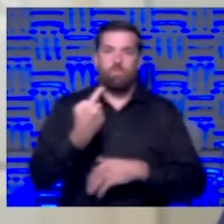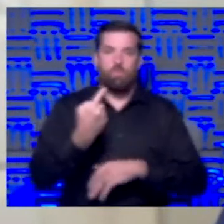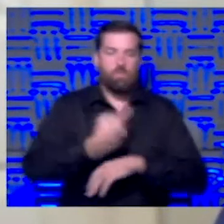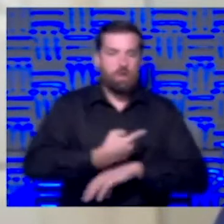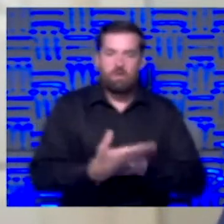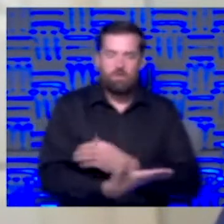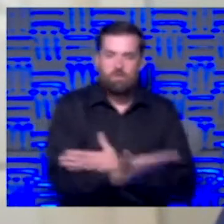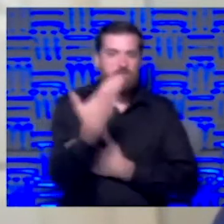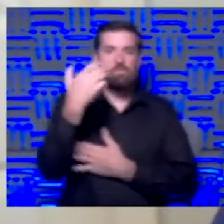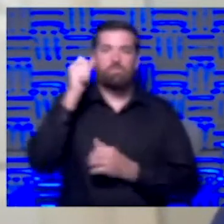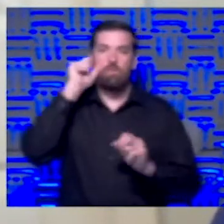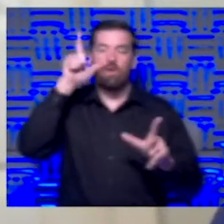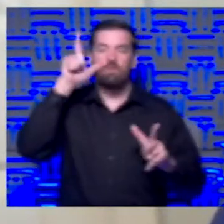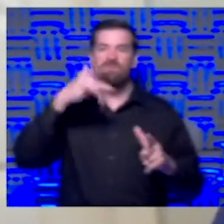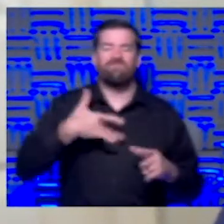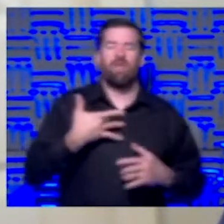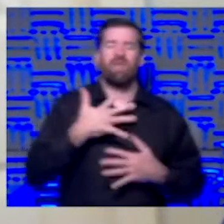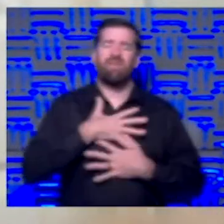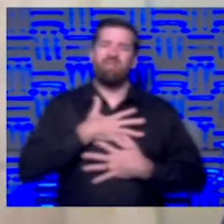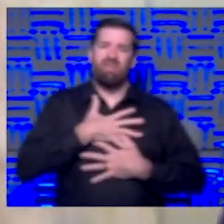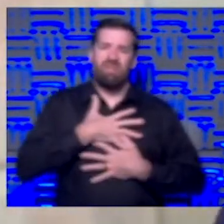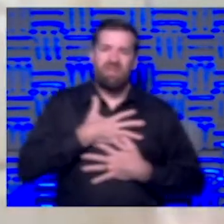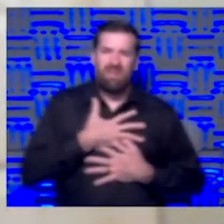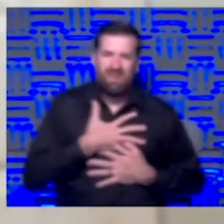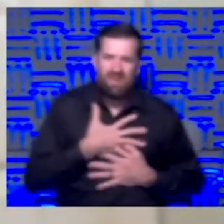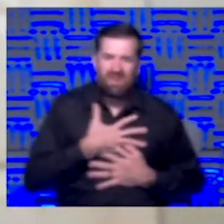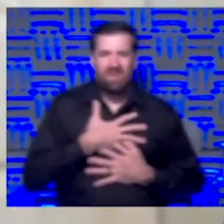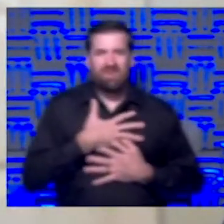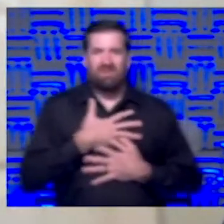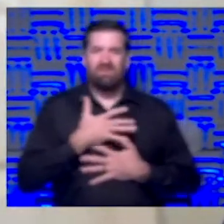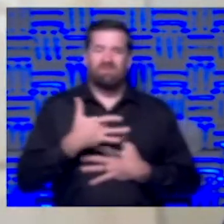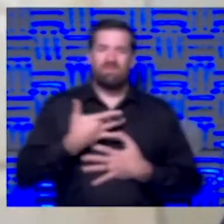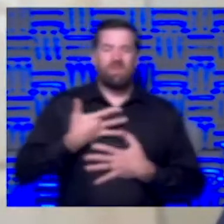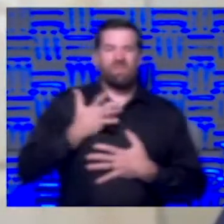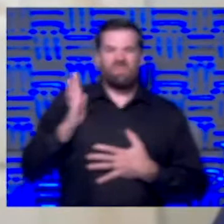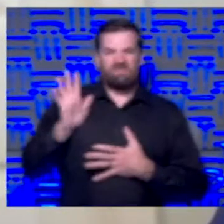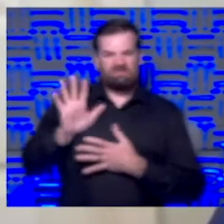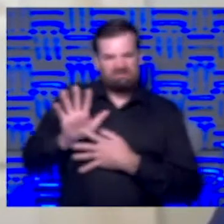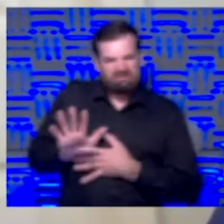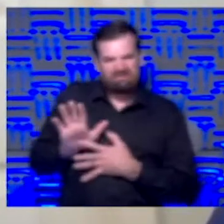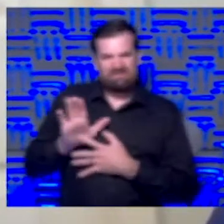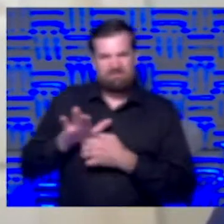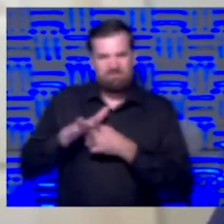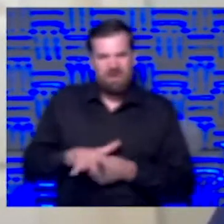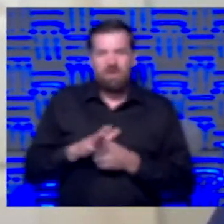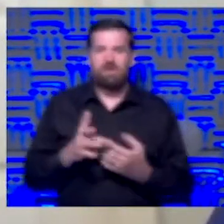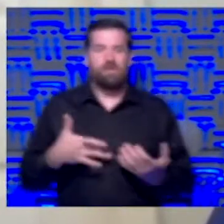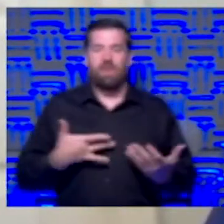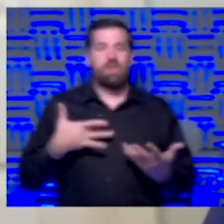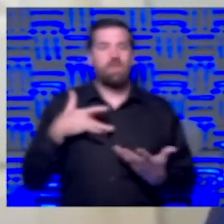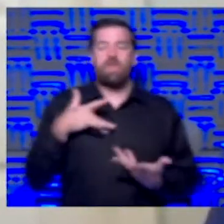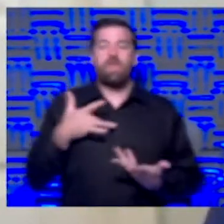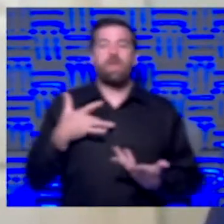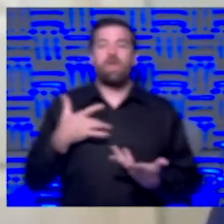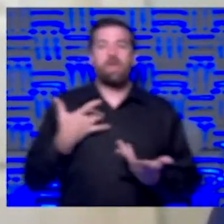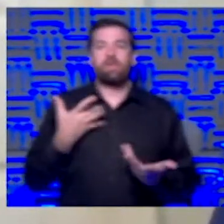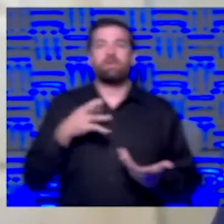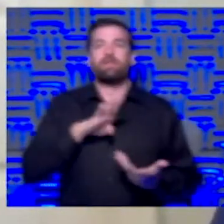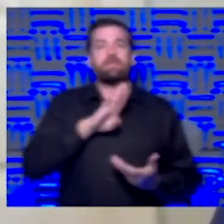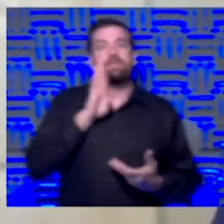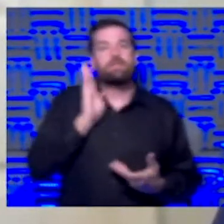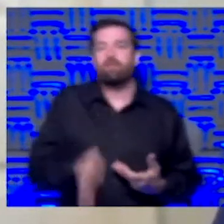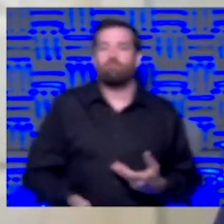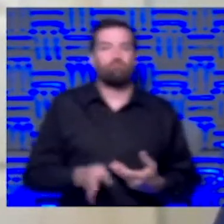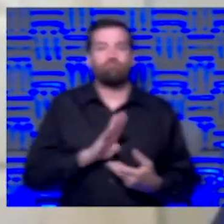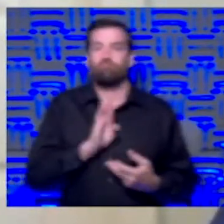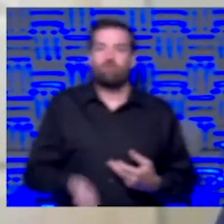like an elephant was on my chest, and like someone was stepping on my back with a boot, and it felt like there was a hole in my lung or something. I've never had any